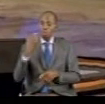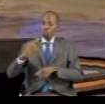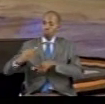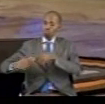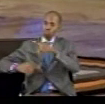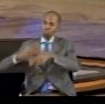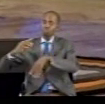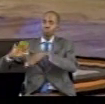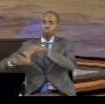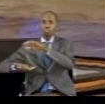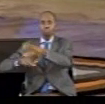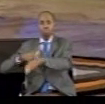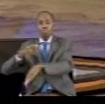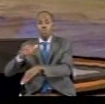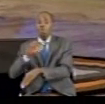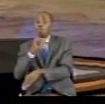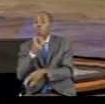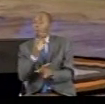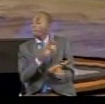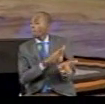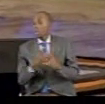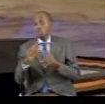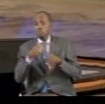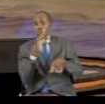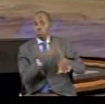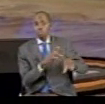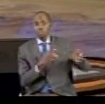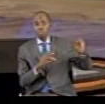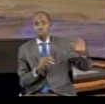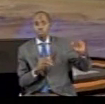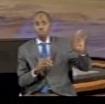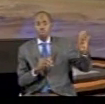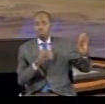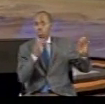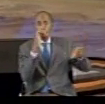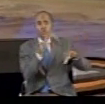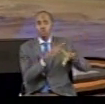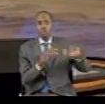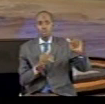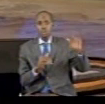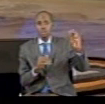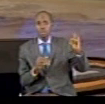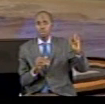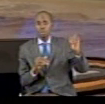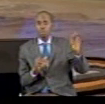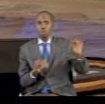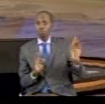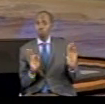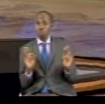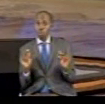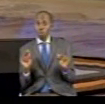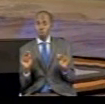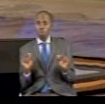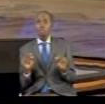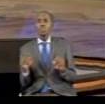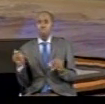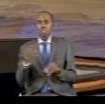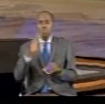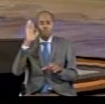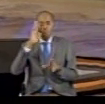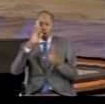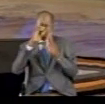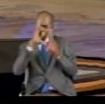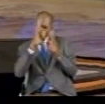touch Moab or Ammon. And they were going to respect their